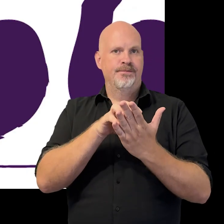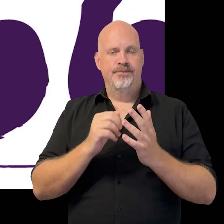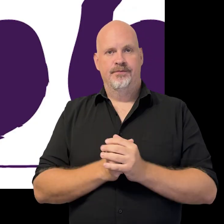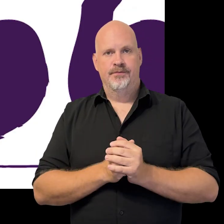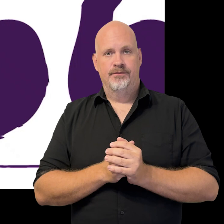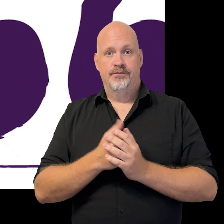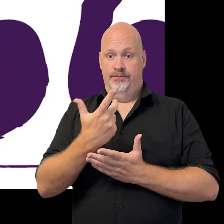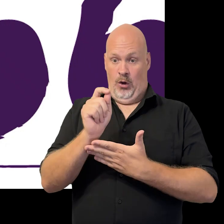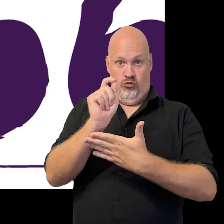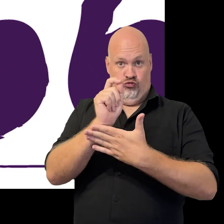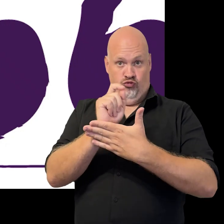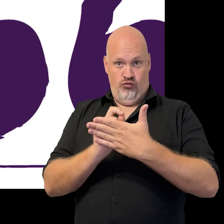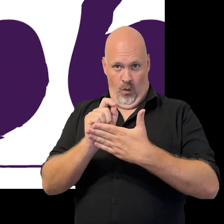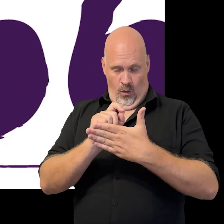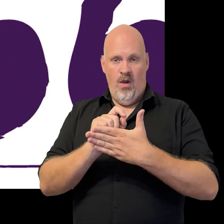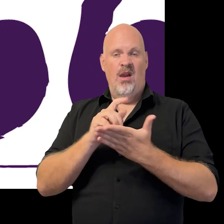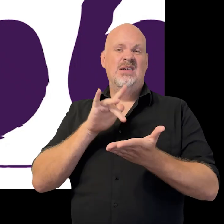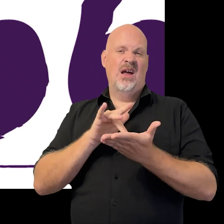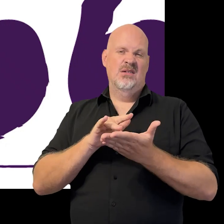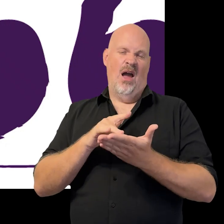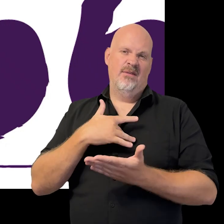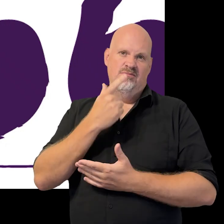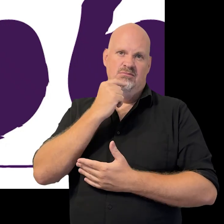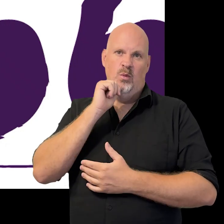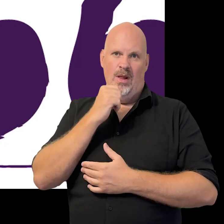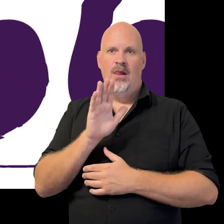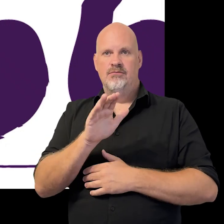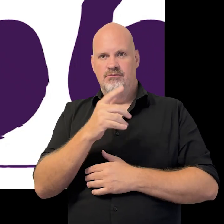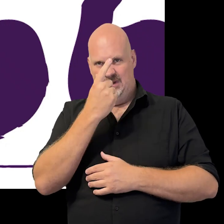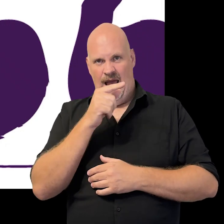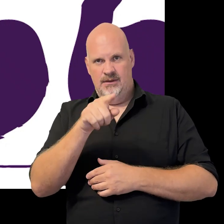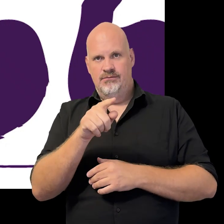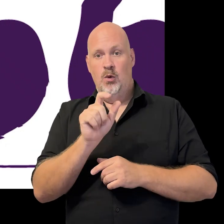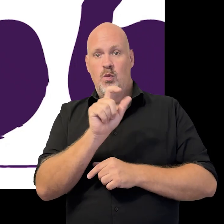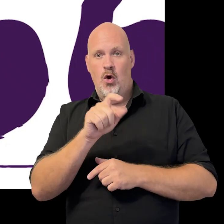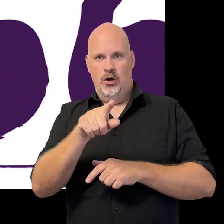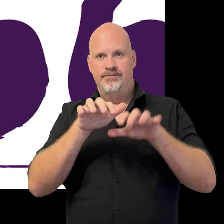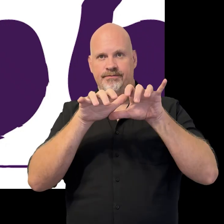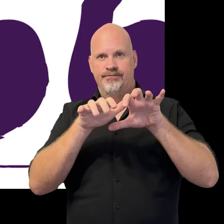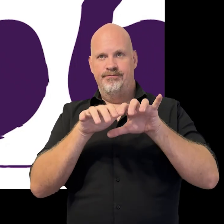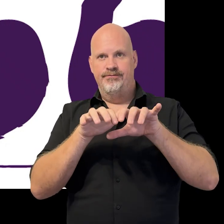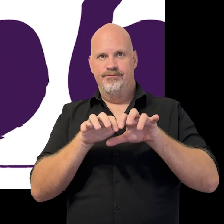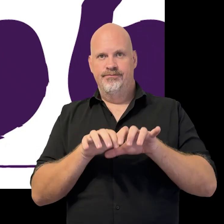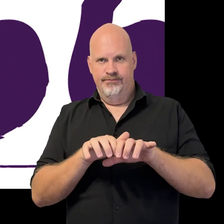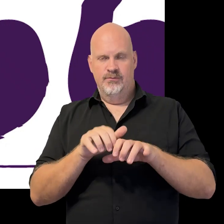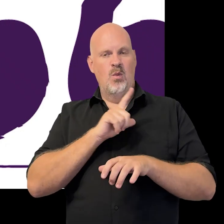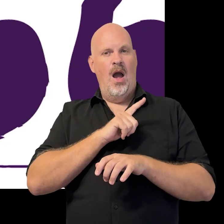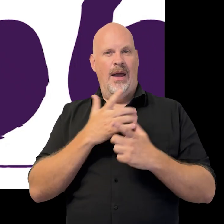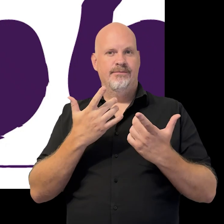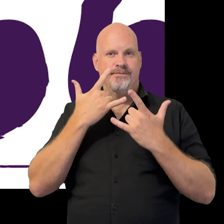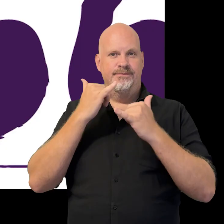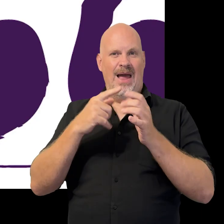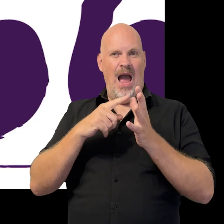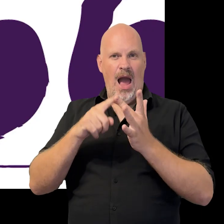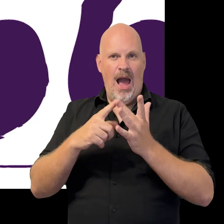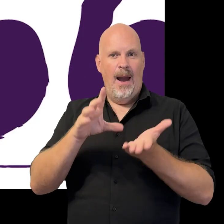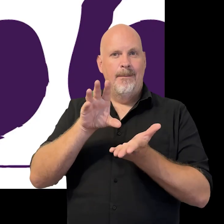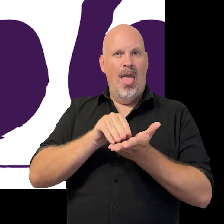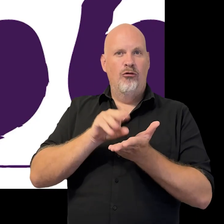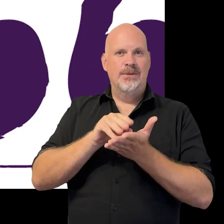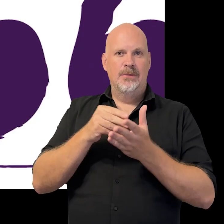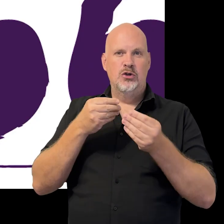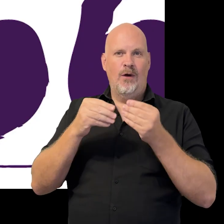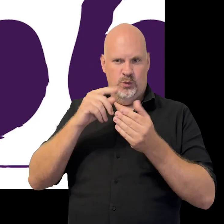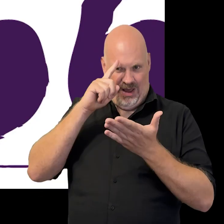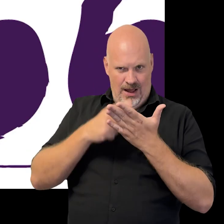and what we refer to as integrated research. So it needs to be aligned to the business